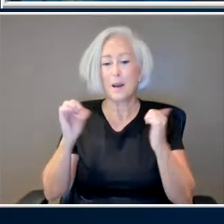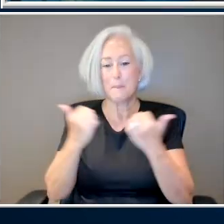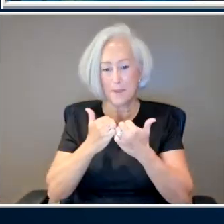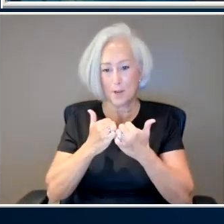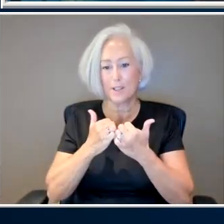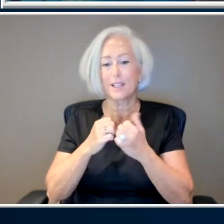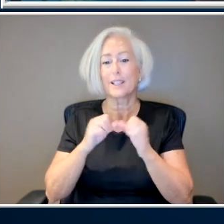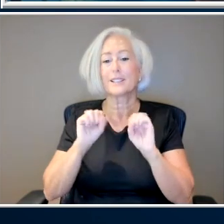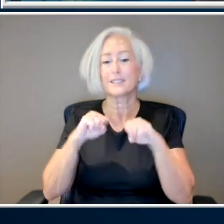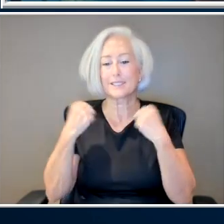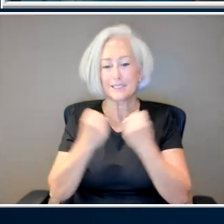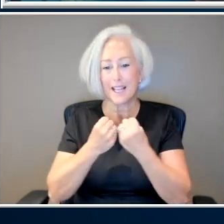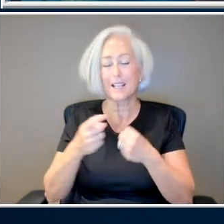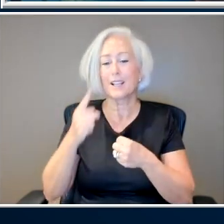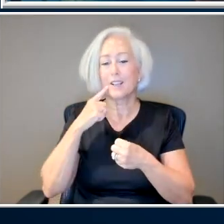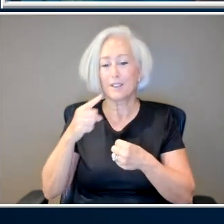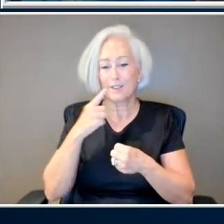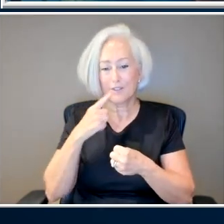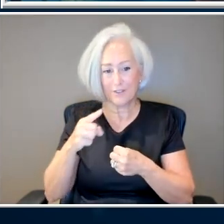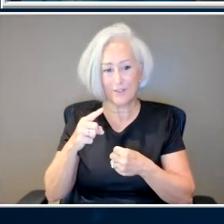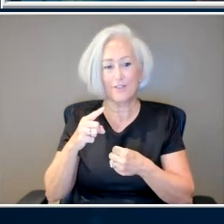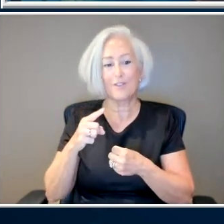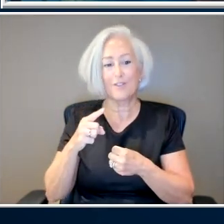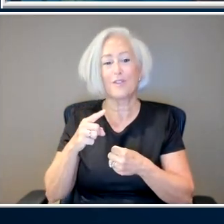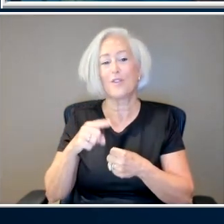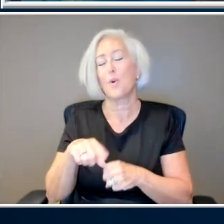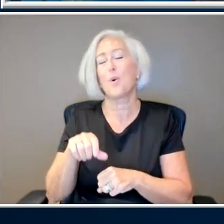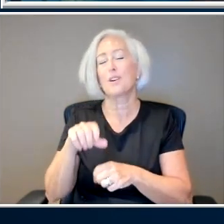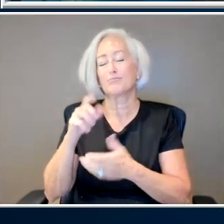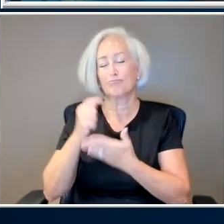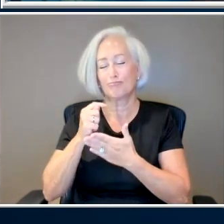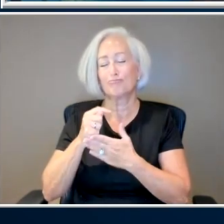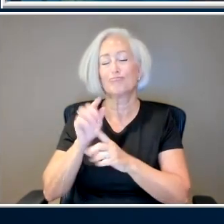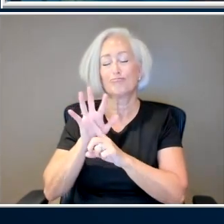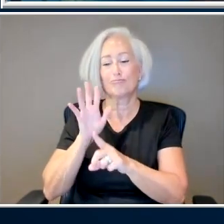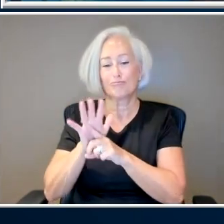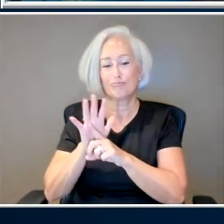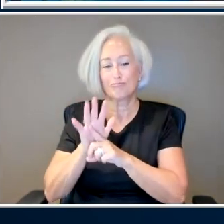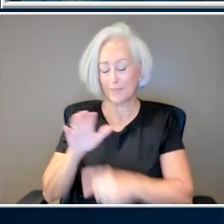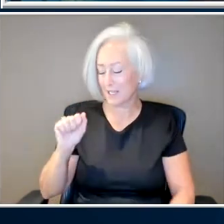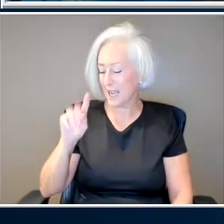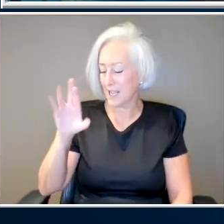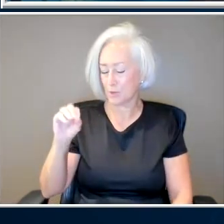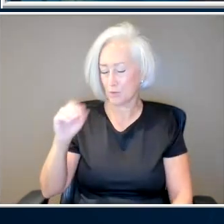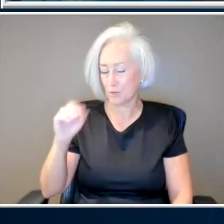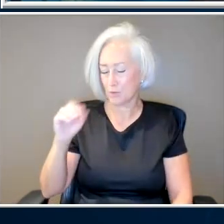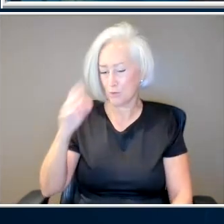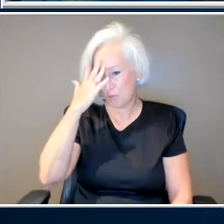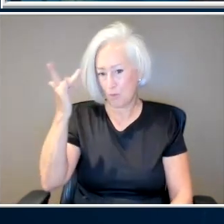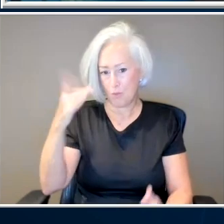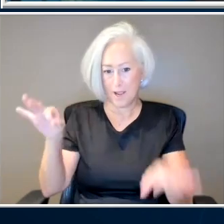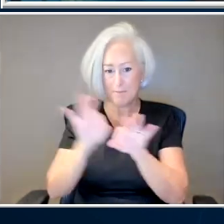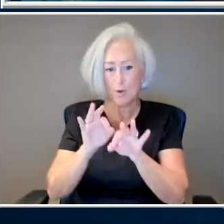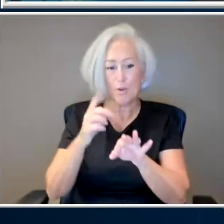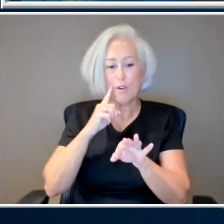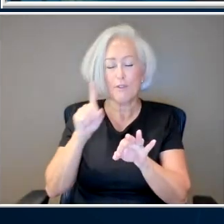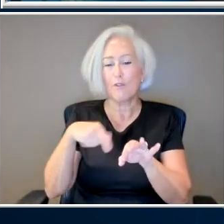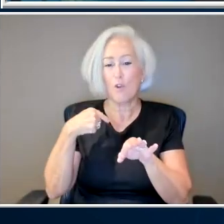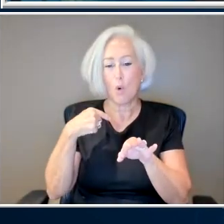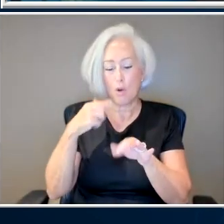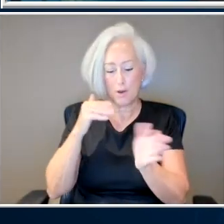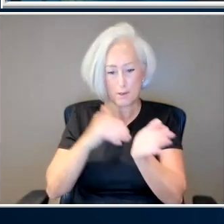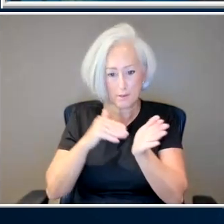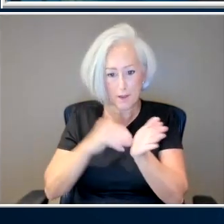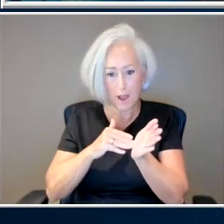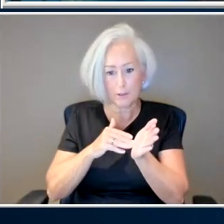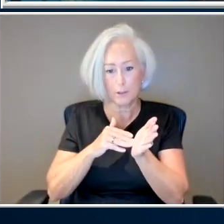Hey there, Jessica. Good to see you. Good to see you. Okay, so what is ASTRO and why is it important for providers like you and